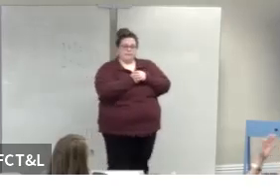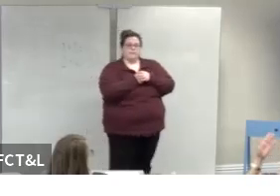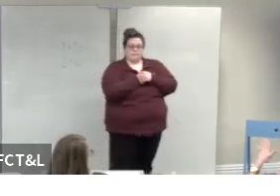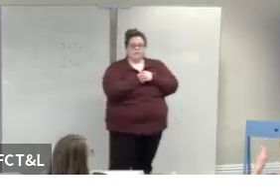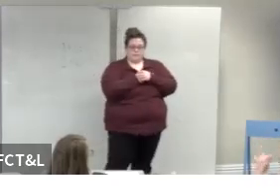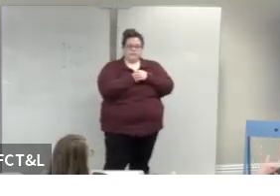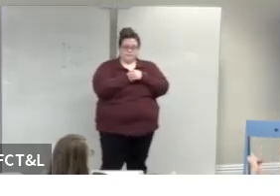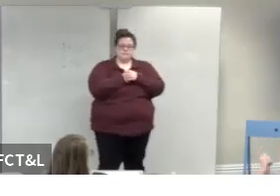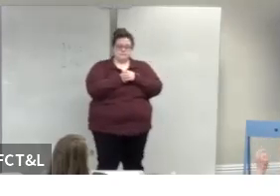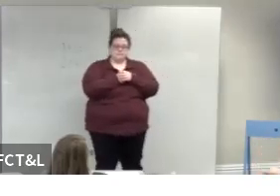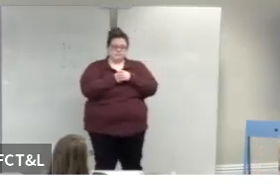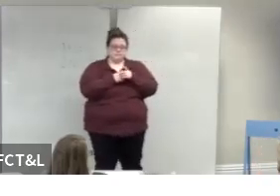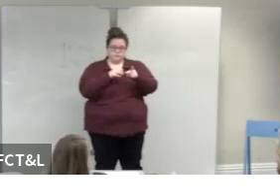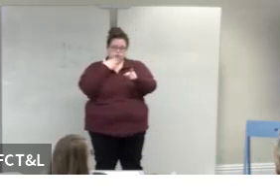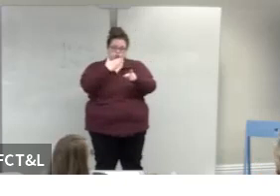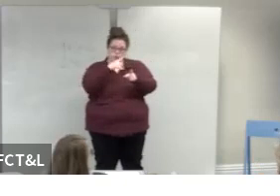situation?